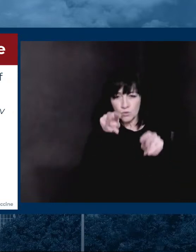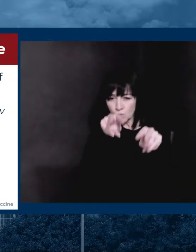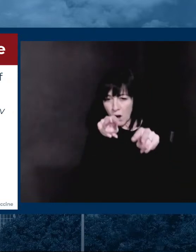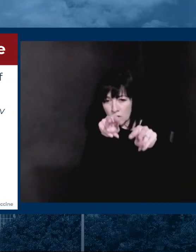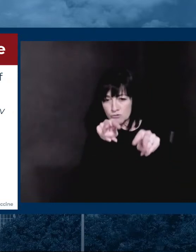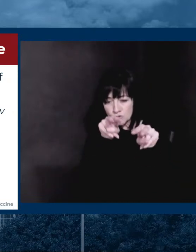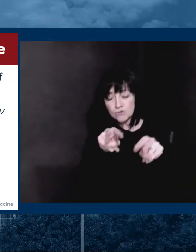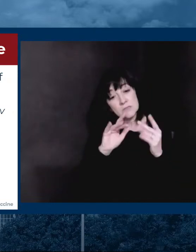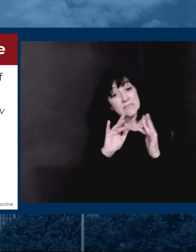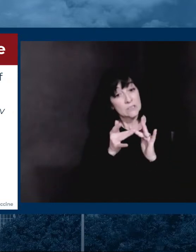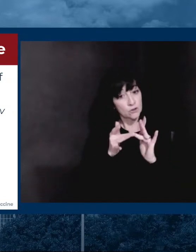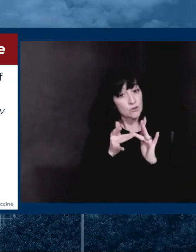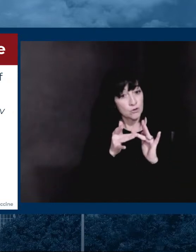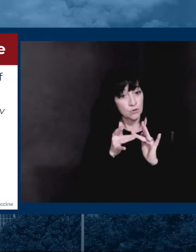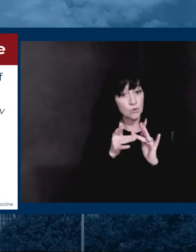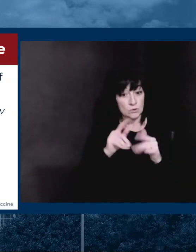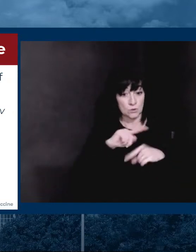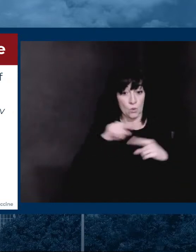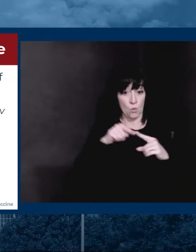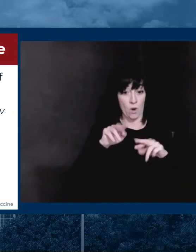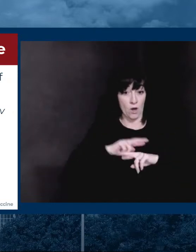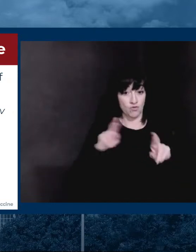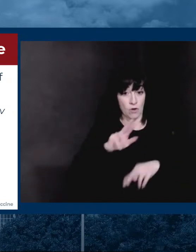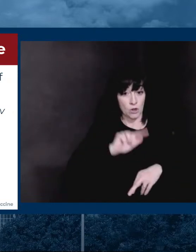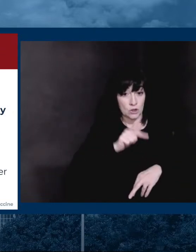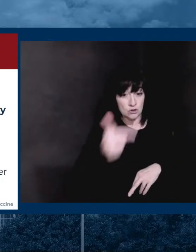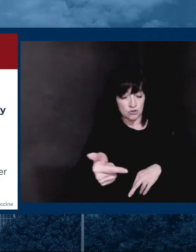as your phase rolls around.